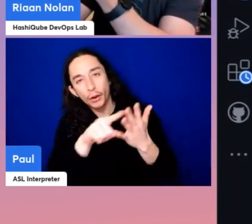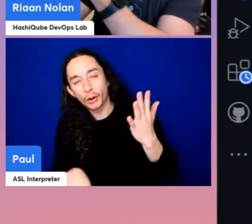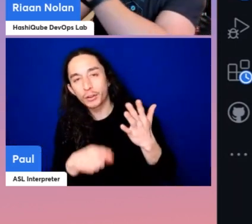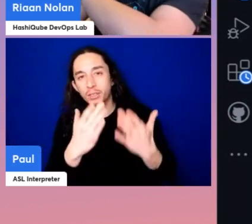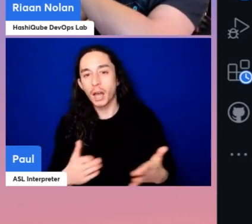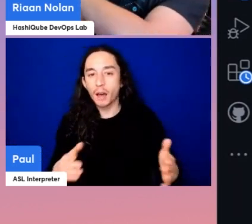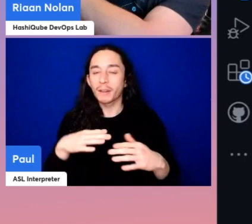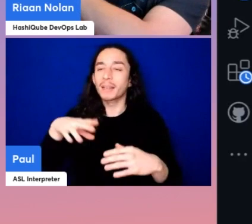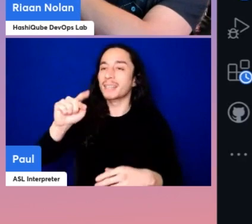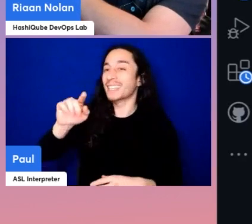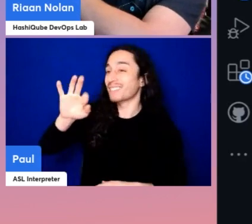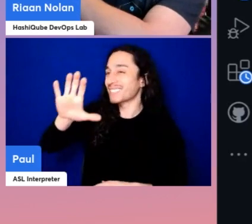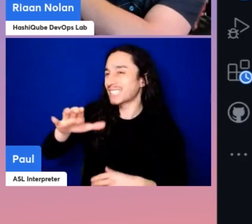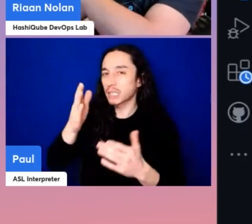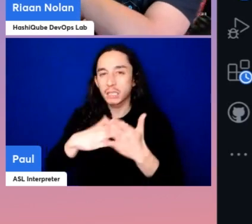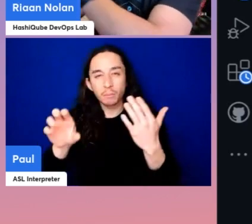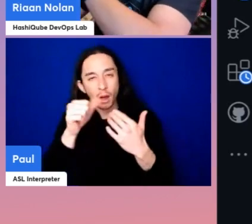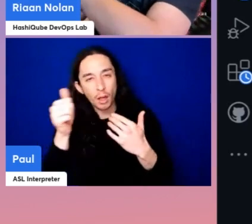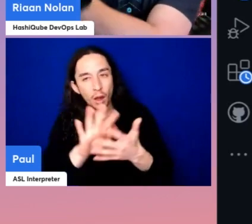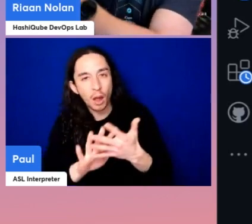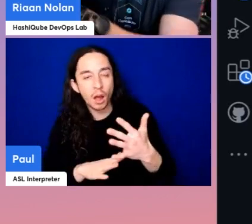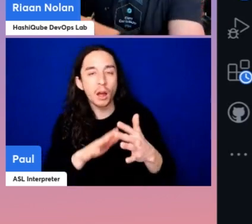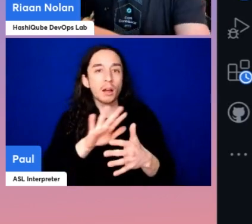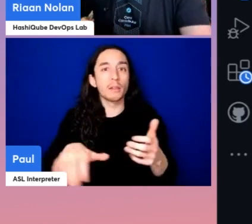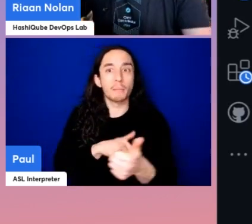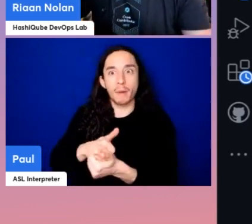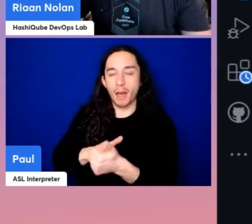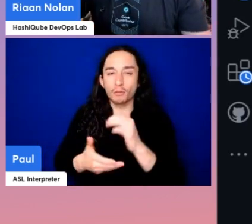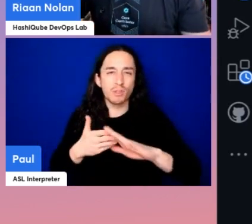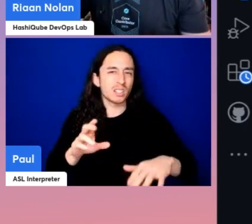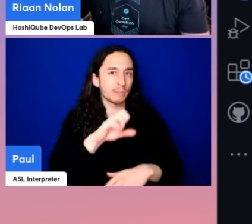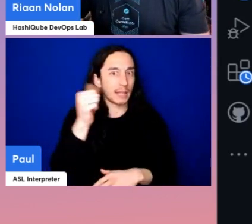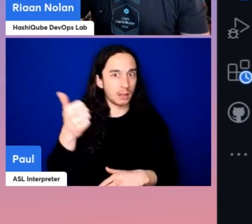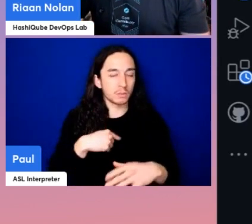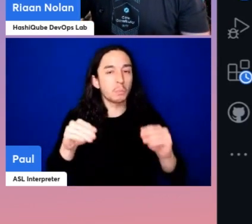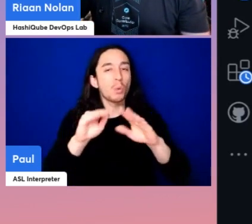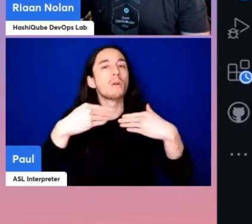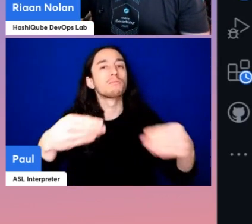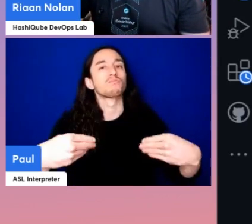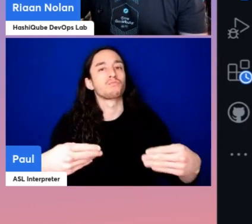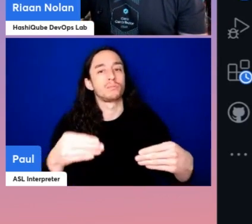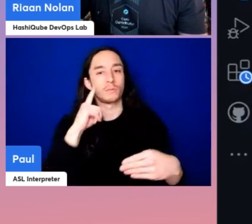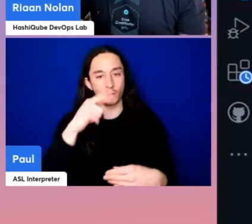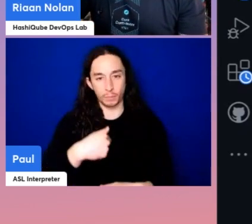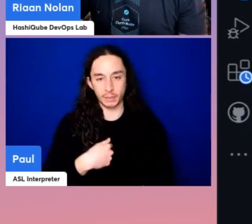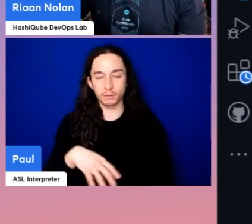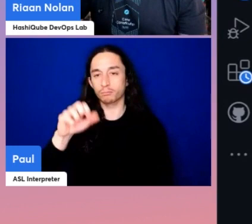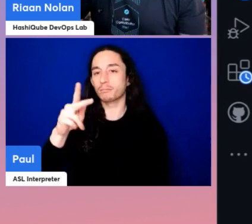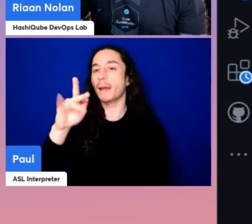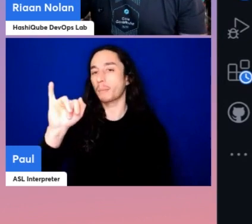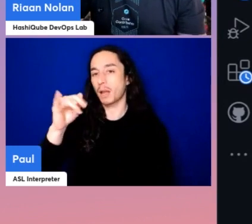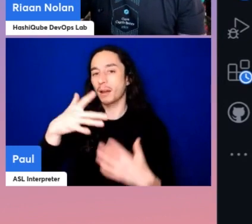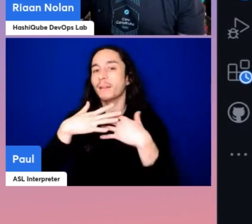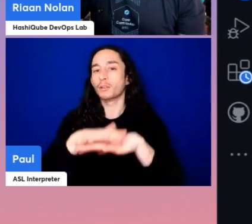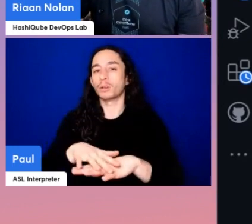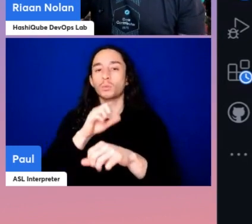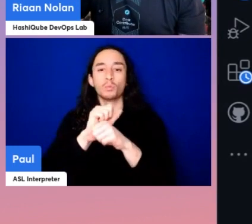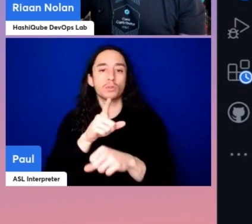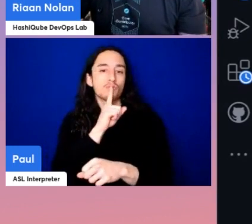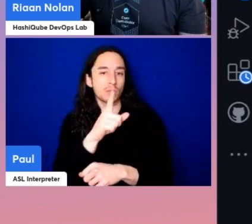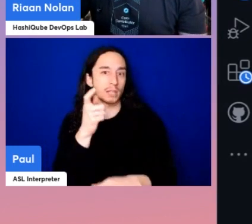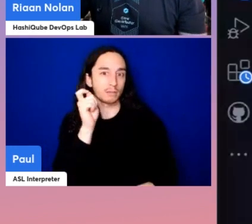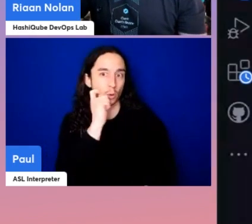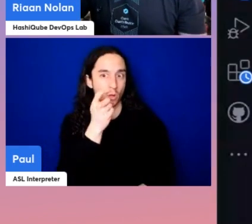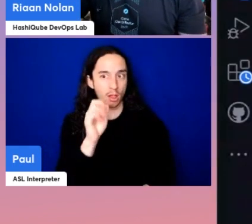on TFC, and then maybe at the back of it, run something else, right? So for me, the API integration works really, really